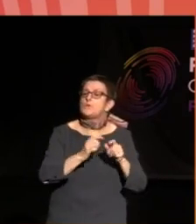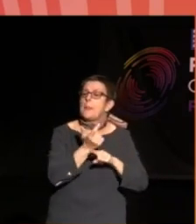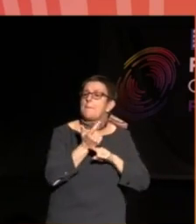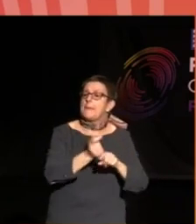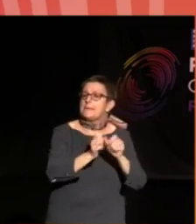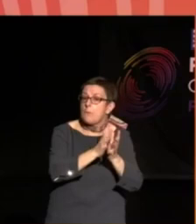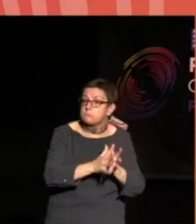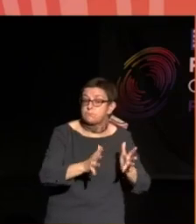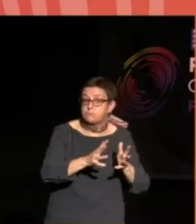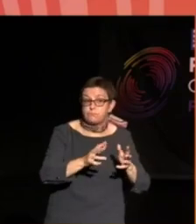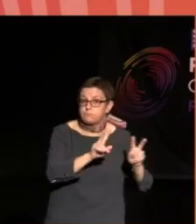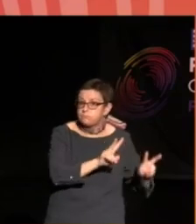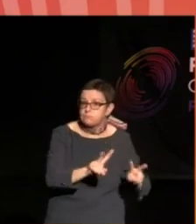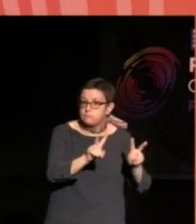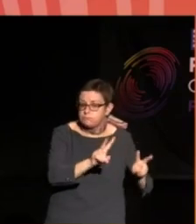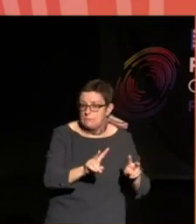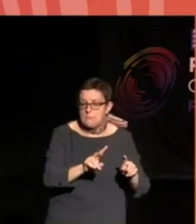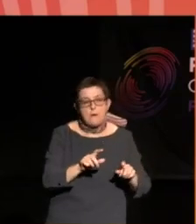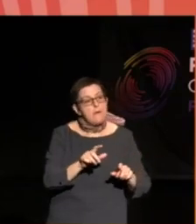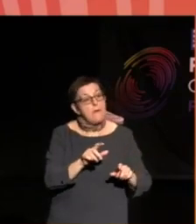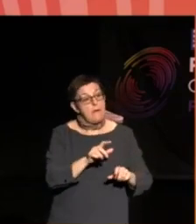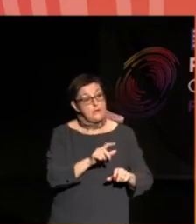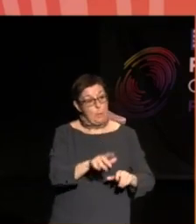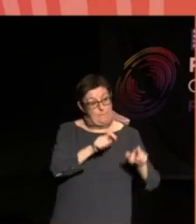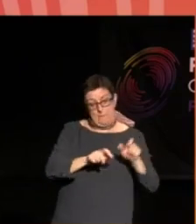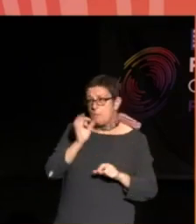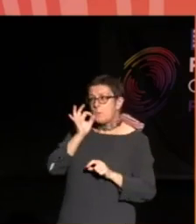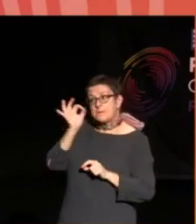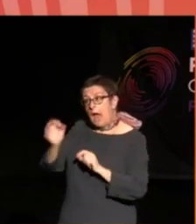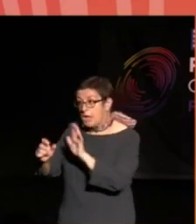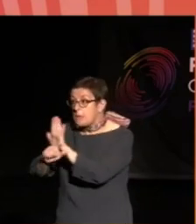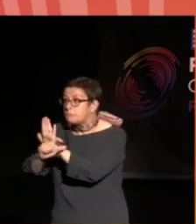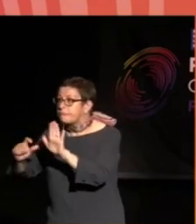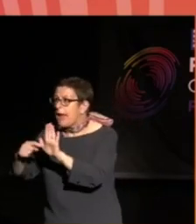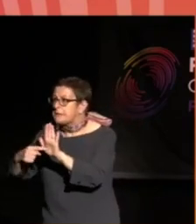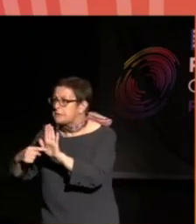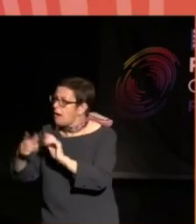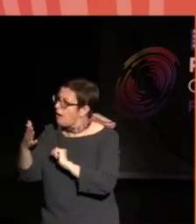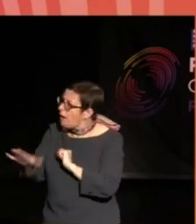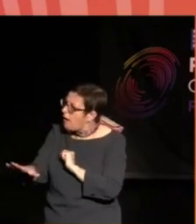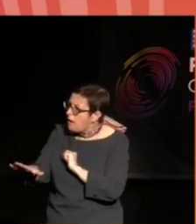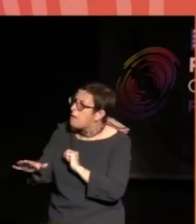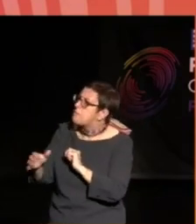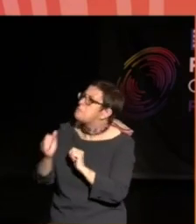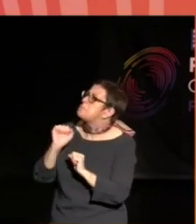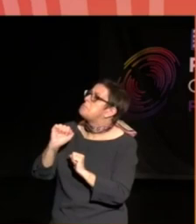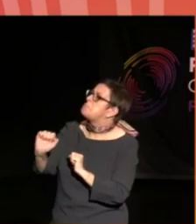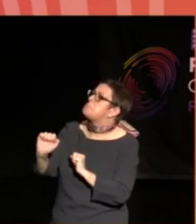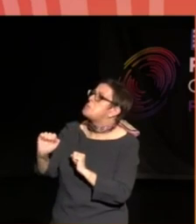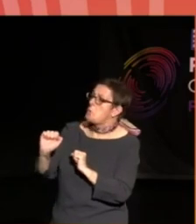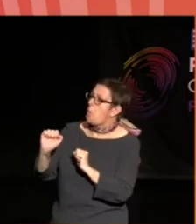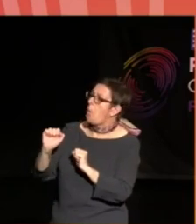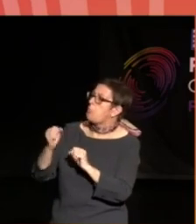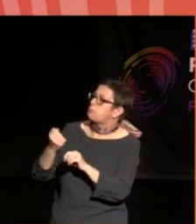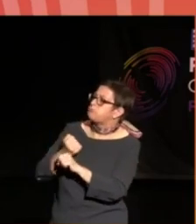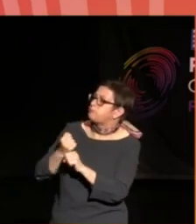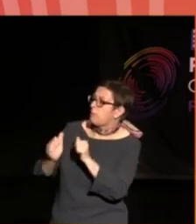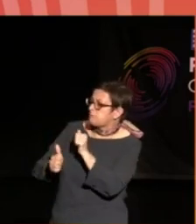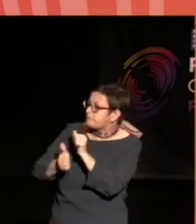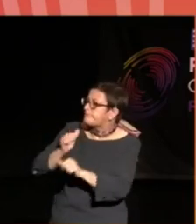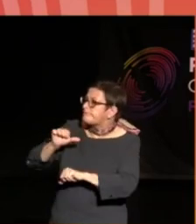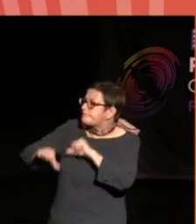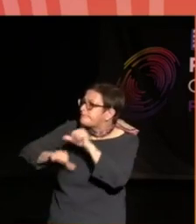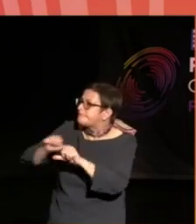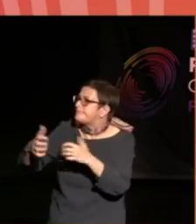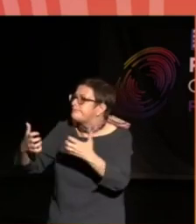of publicly asking the brands that they had trusted for years to do better and expecting more